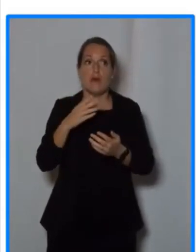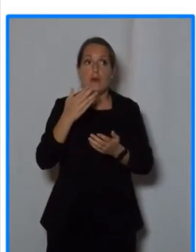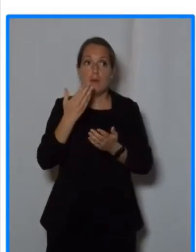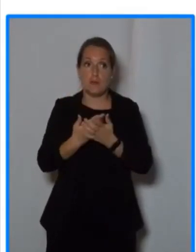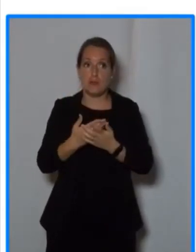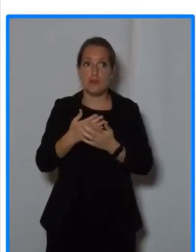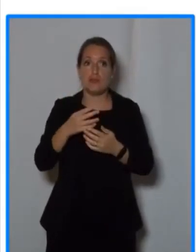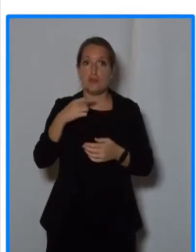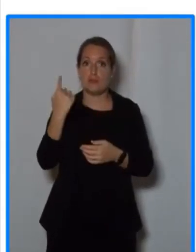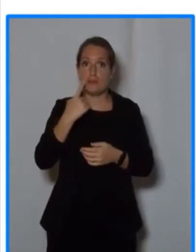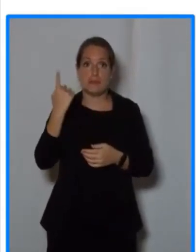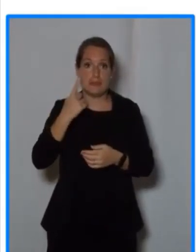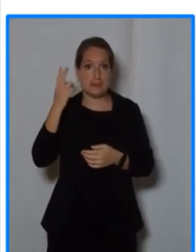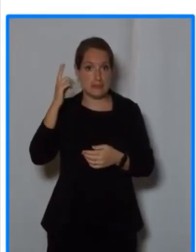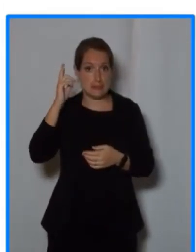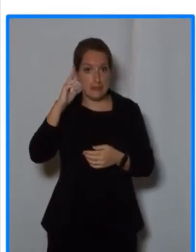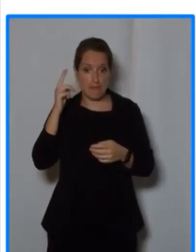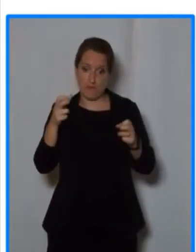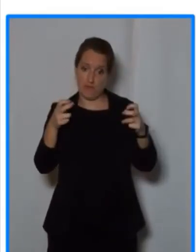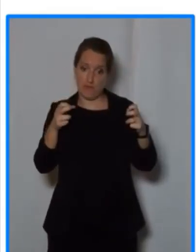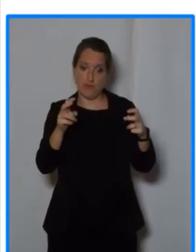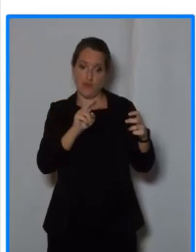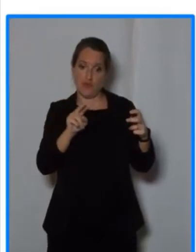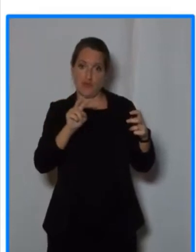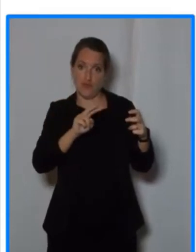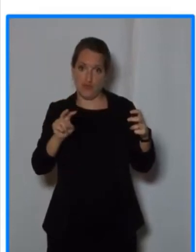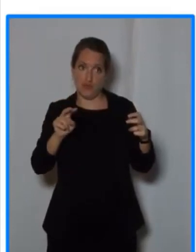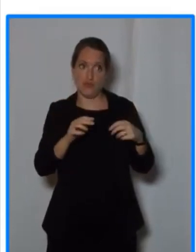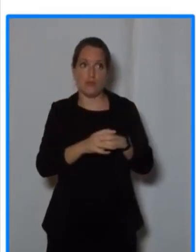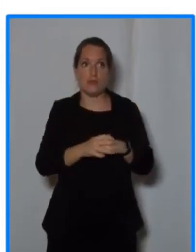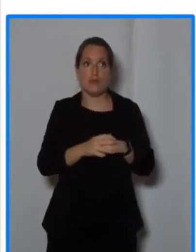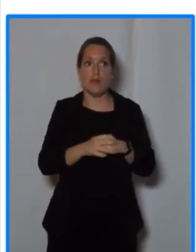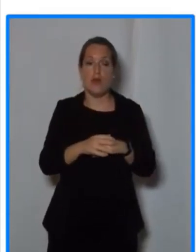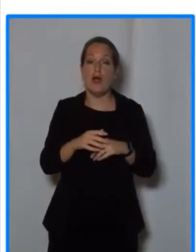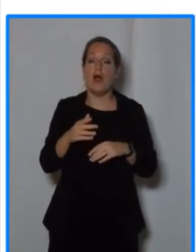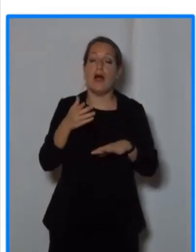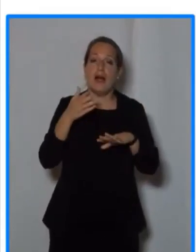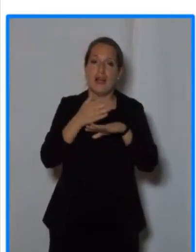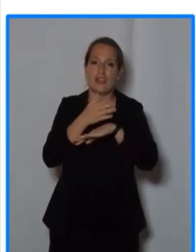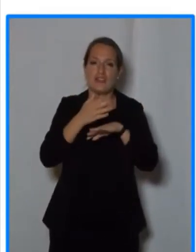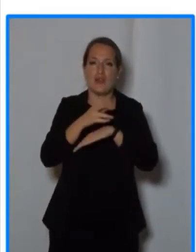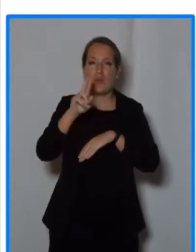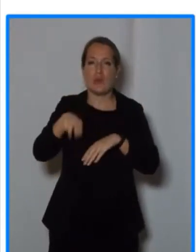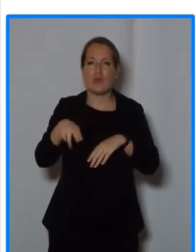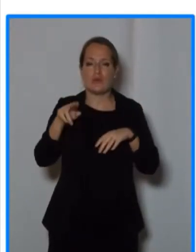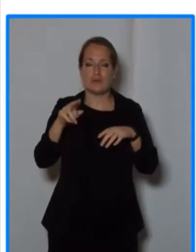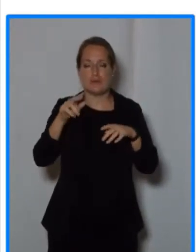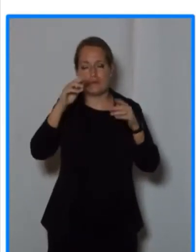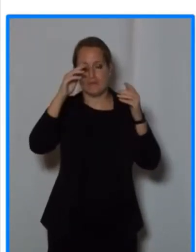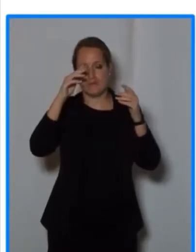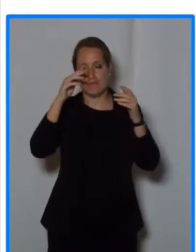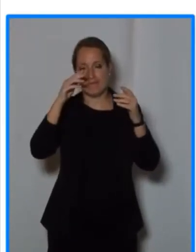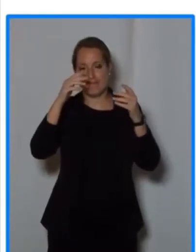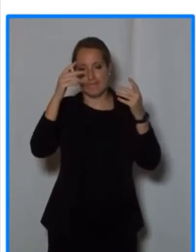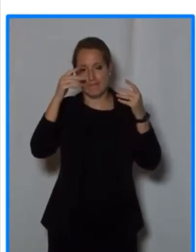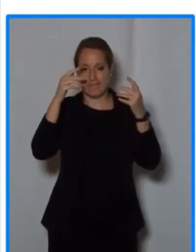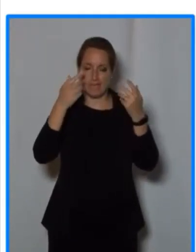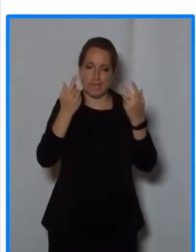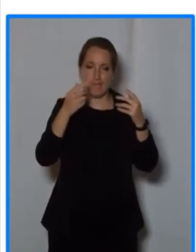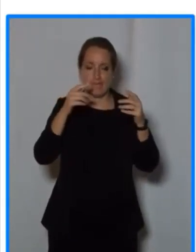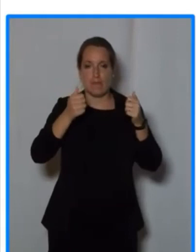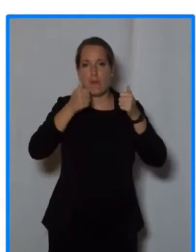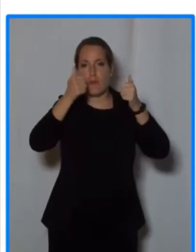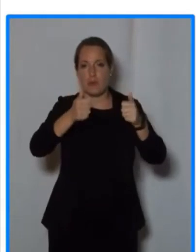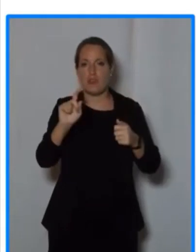content accessibility guidelines, accessibility also means that you focus on having a simple readability level, you avoid